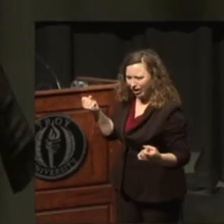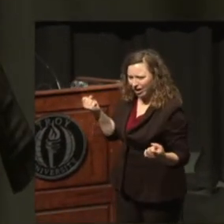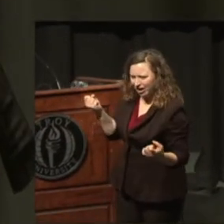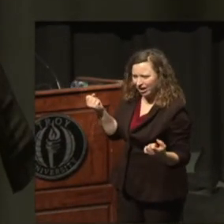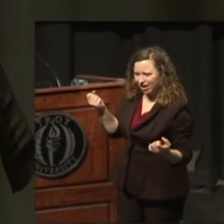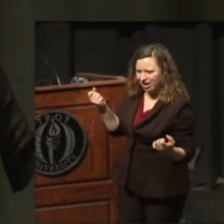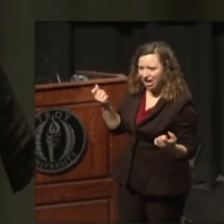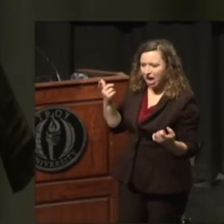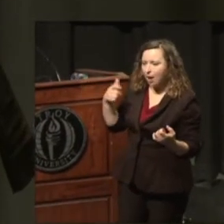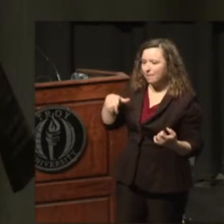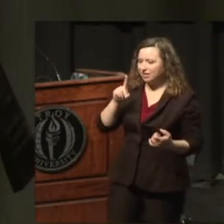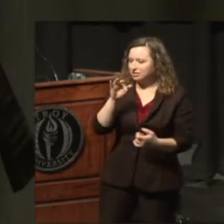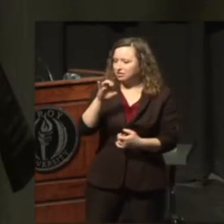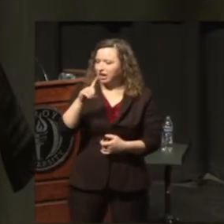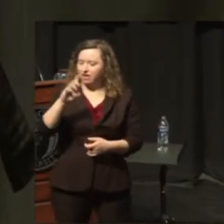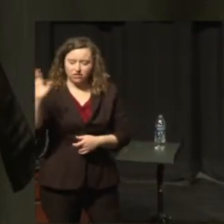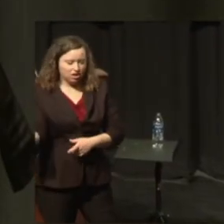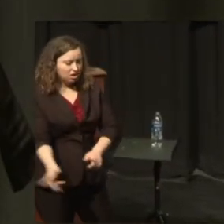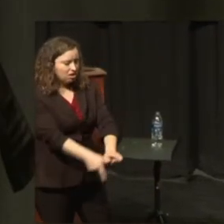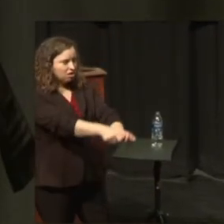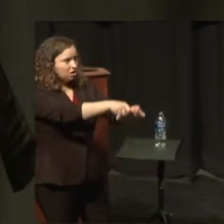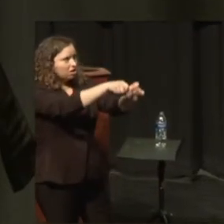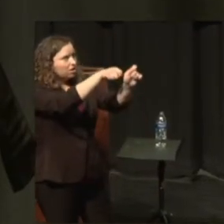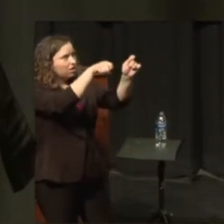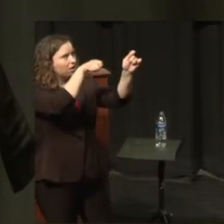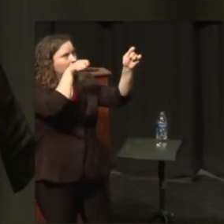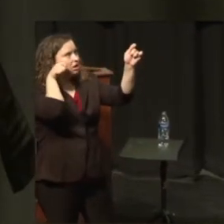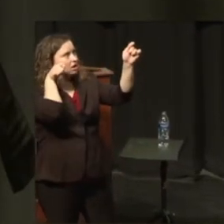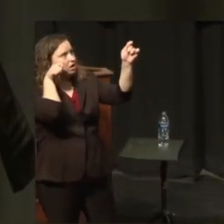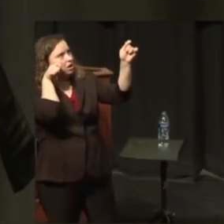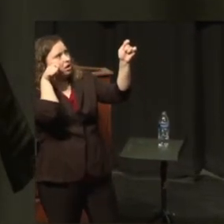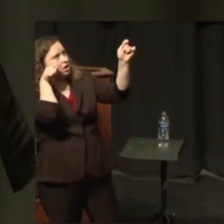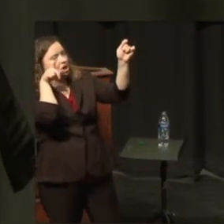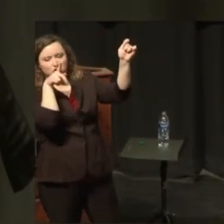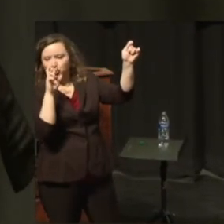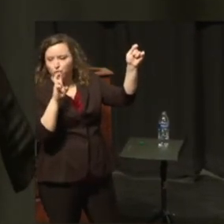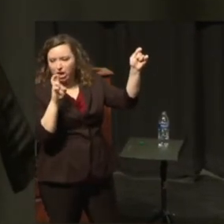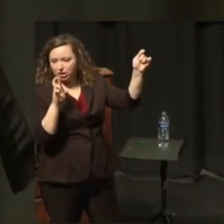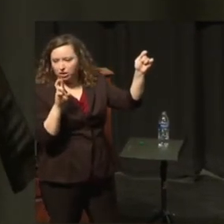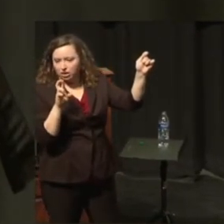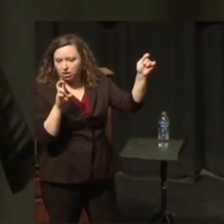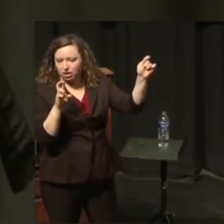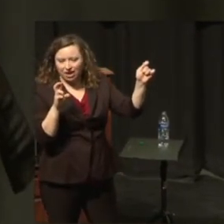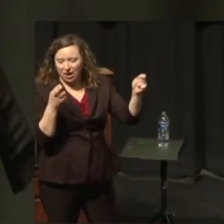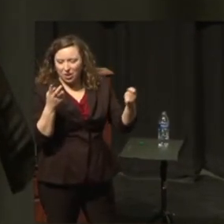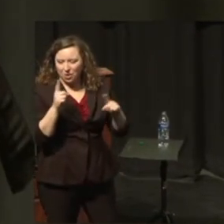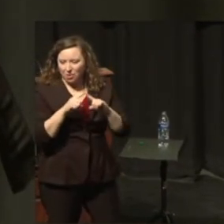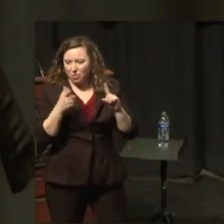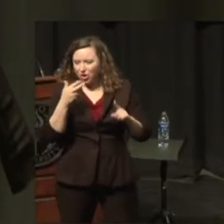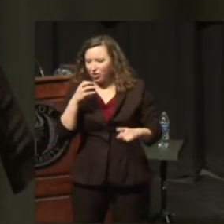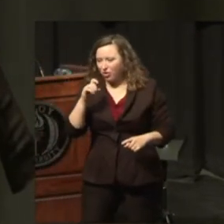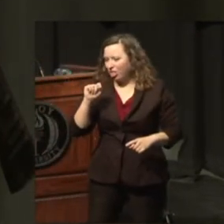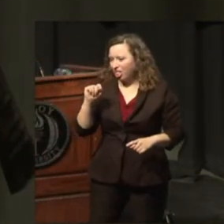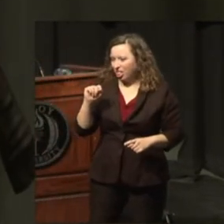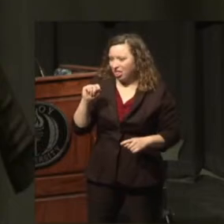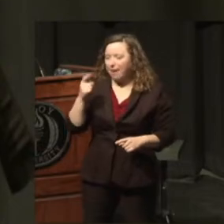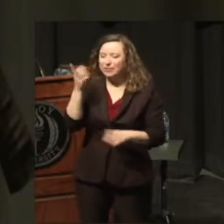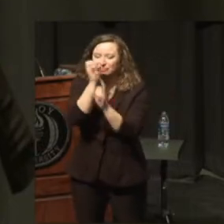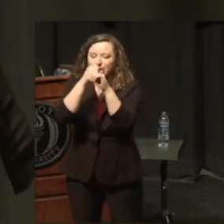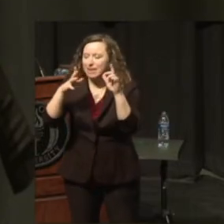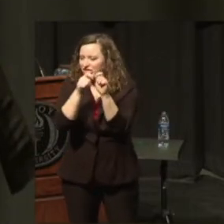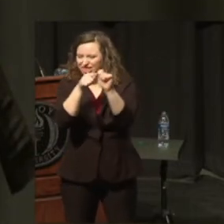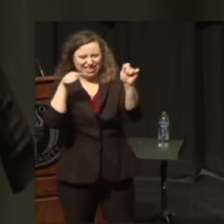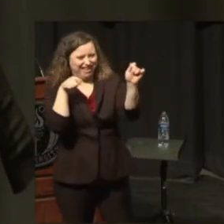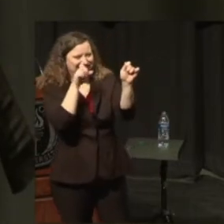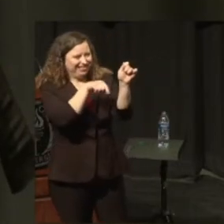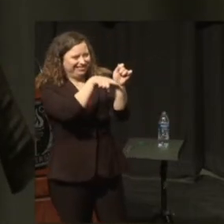sling, and it's not one of these things, y'all, like we get in the gumball machines when we're little. It's this probably stick, and it whips around like